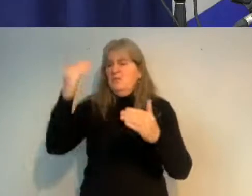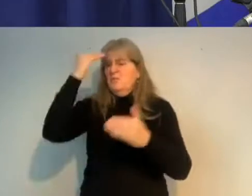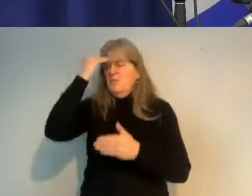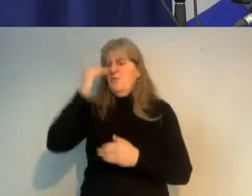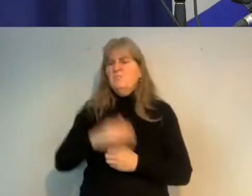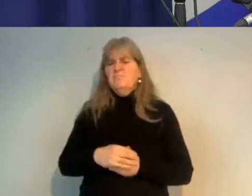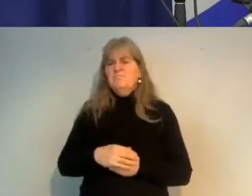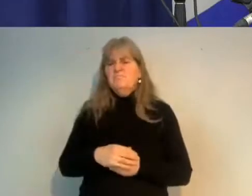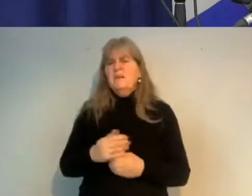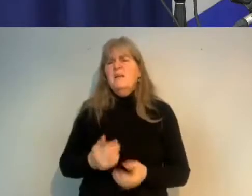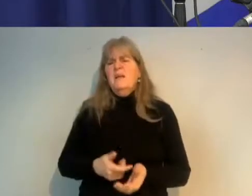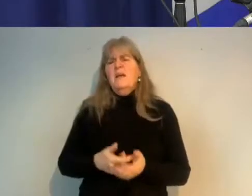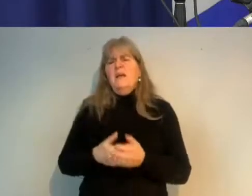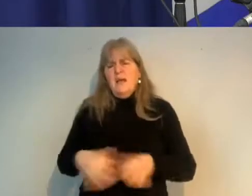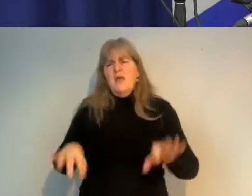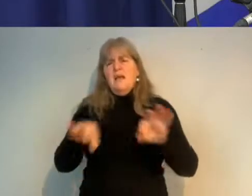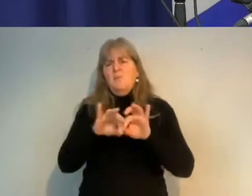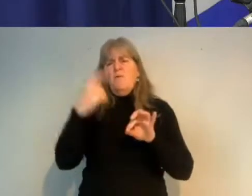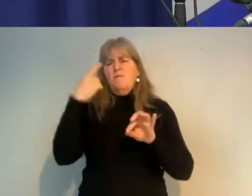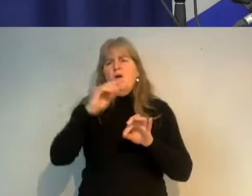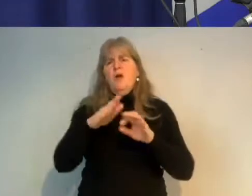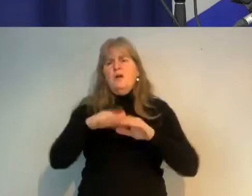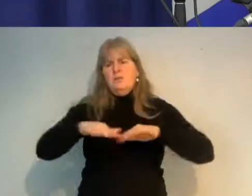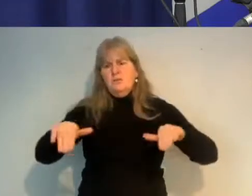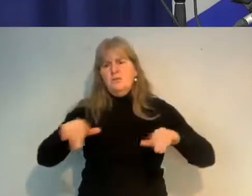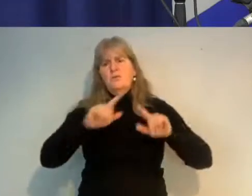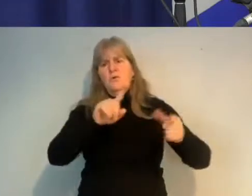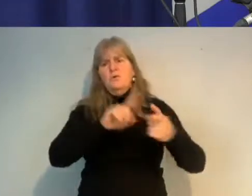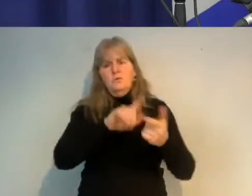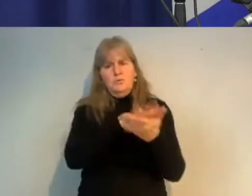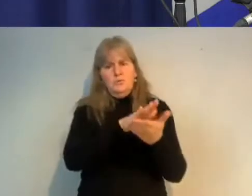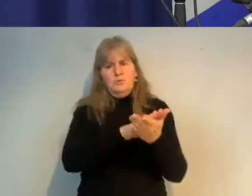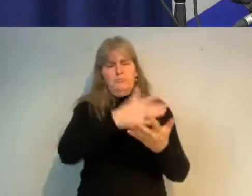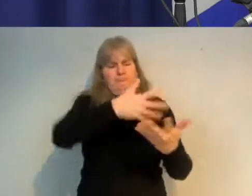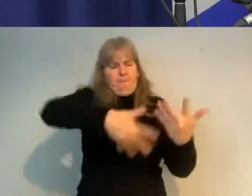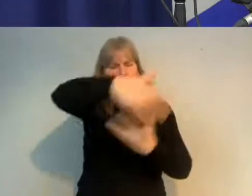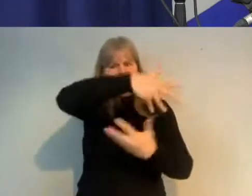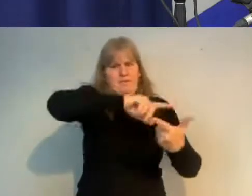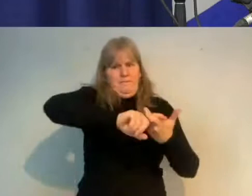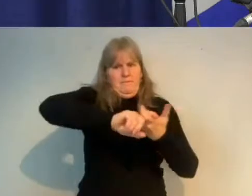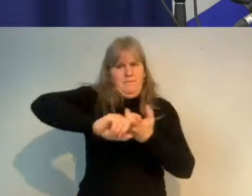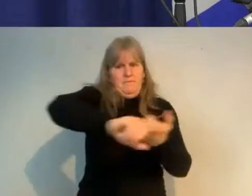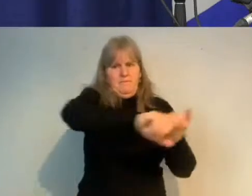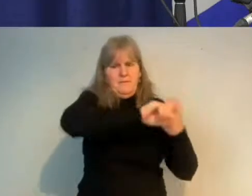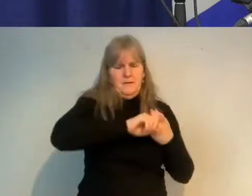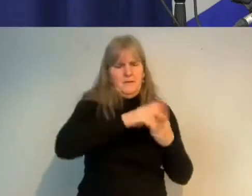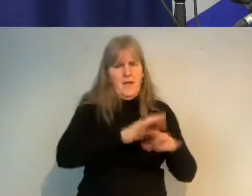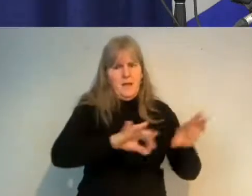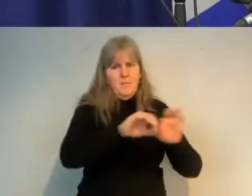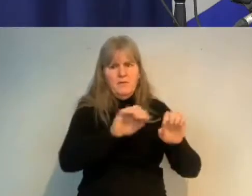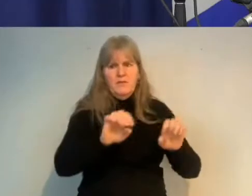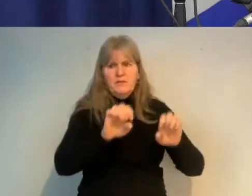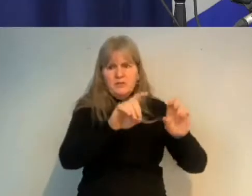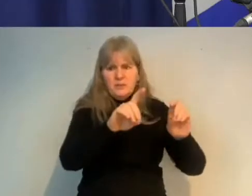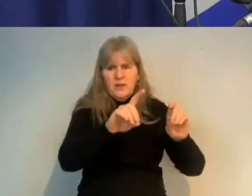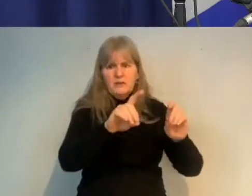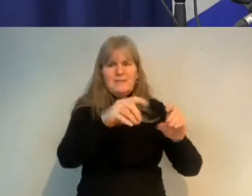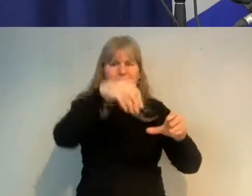school facilities and socialize with their peers. It's important for their education to be in